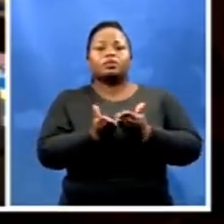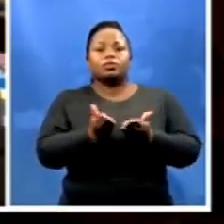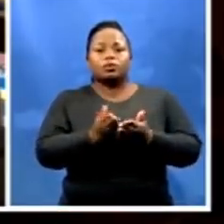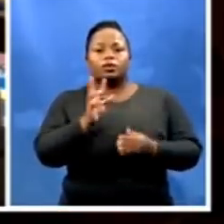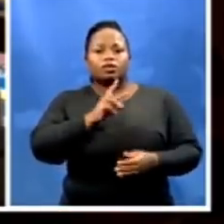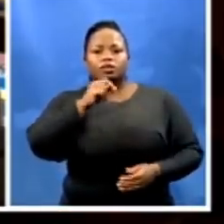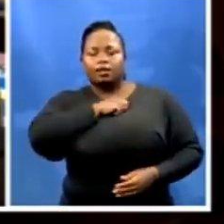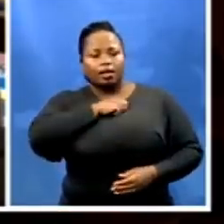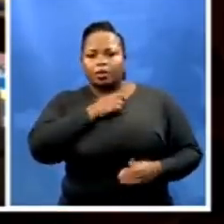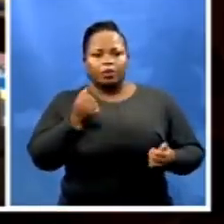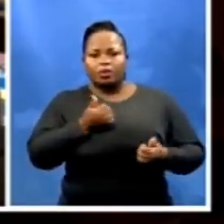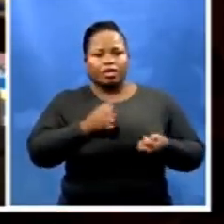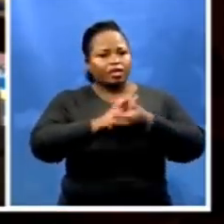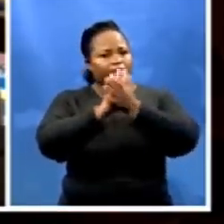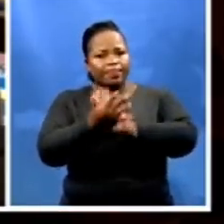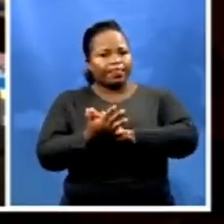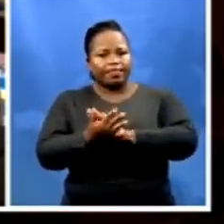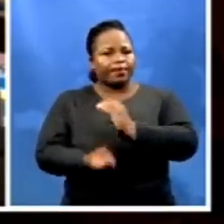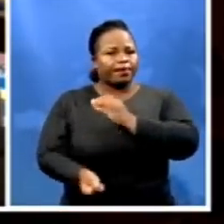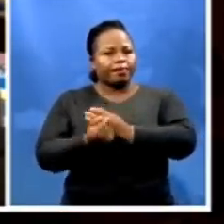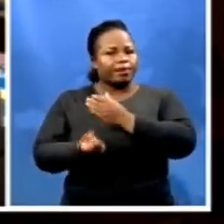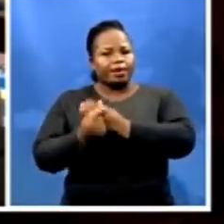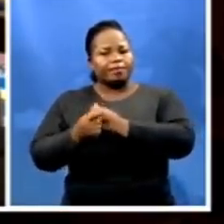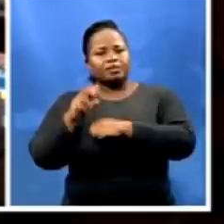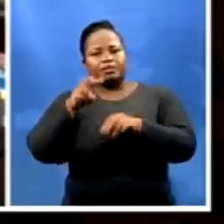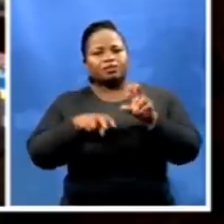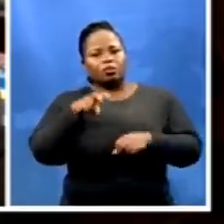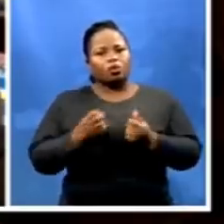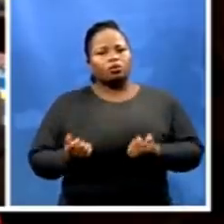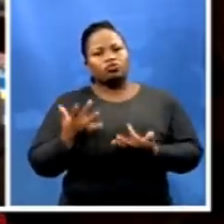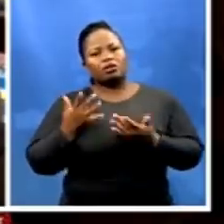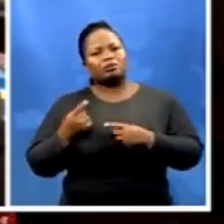vandalized since the lockdown. Why? What's happening there?